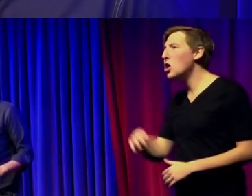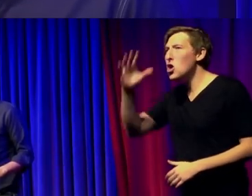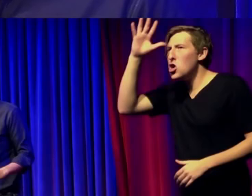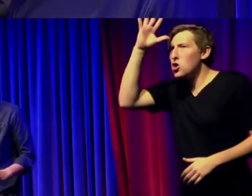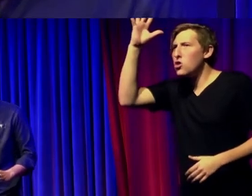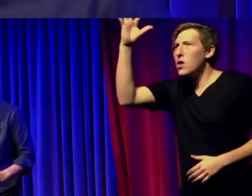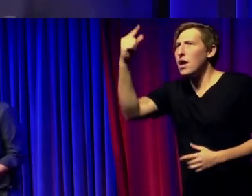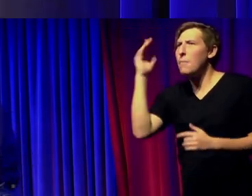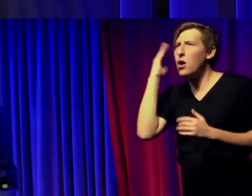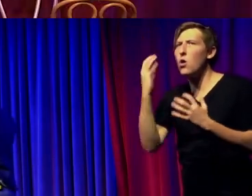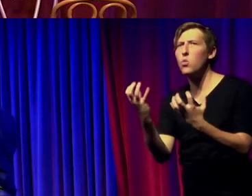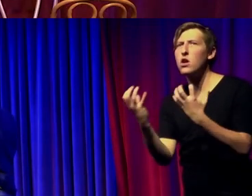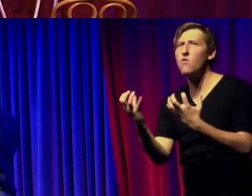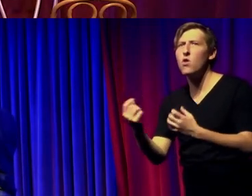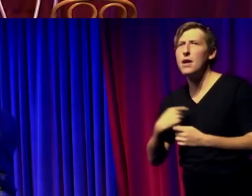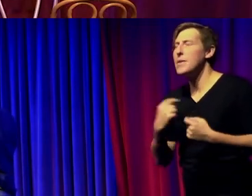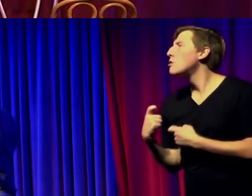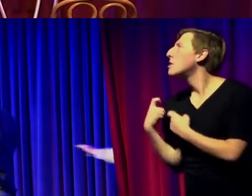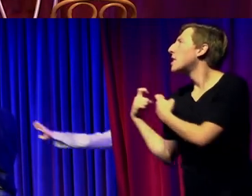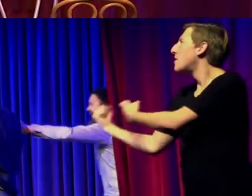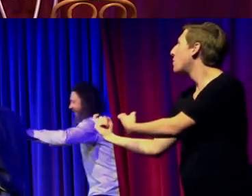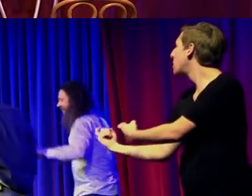Grandpa would have wanted this.